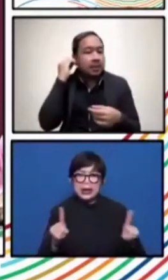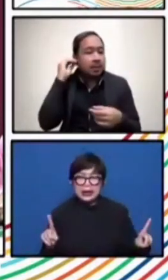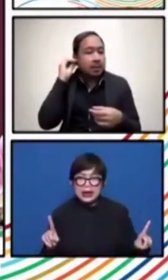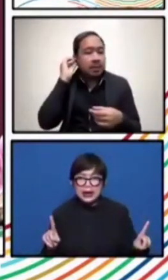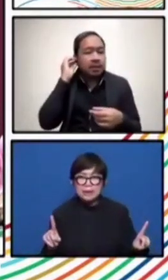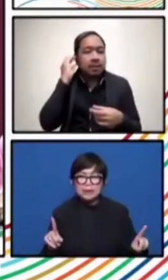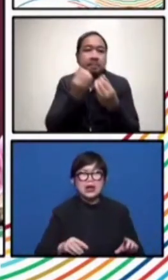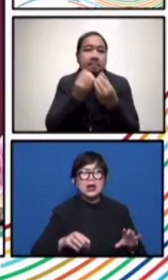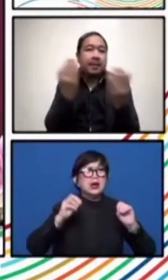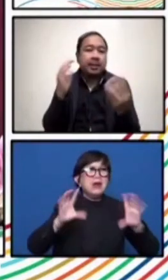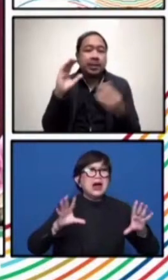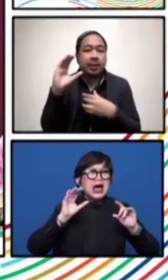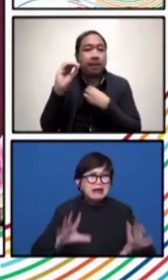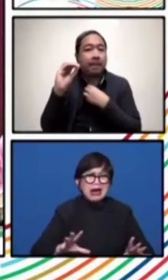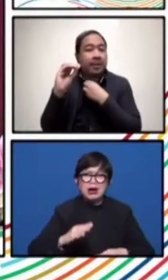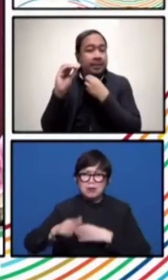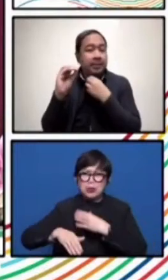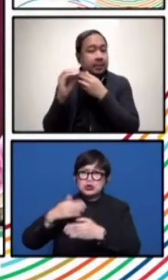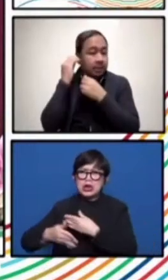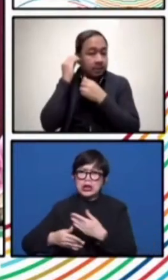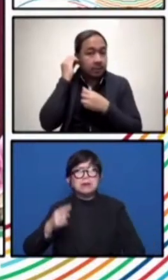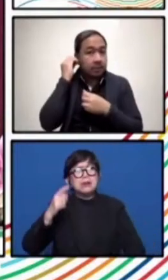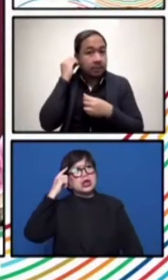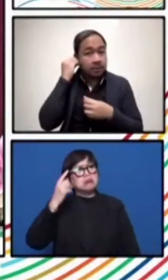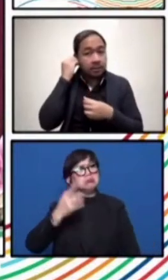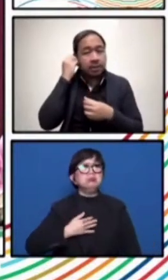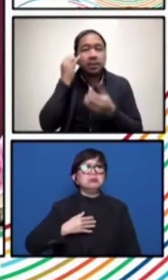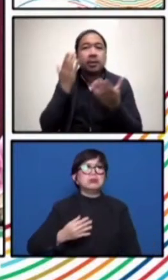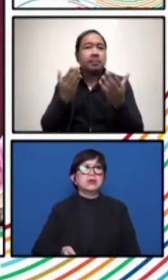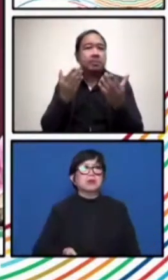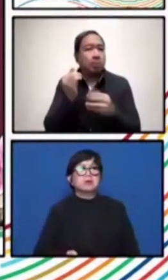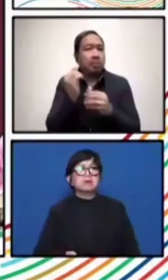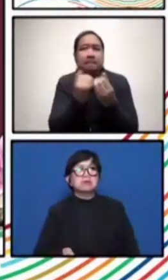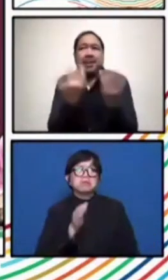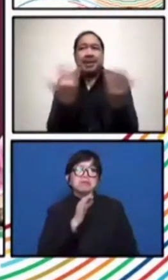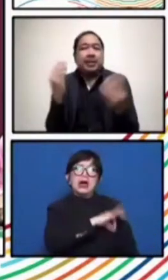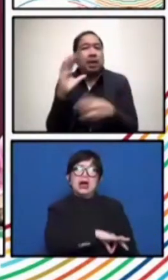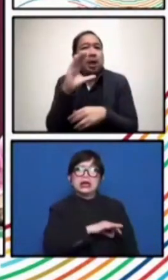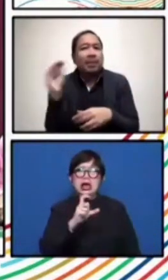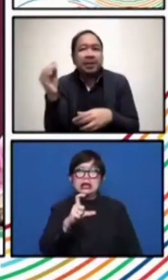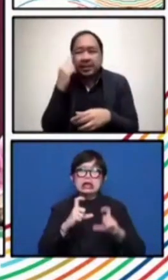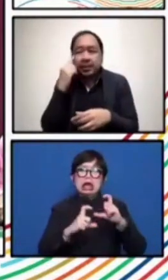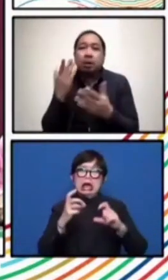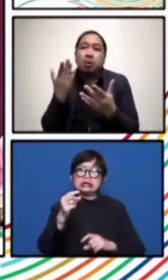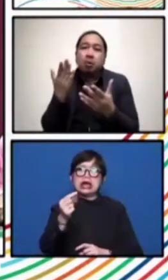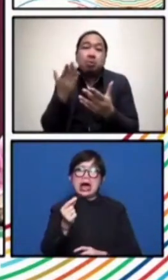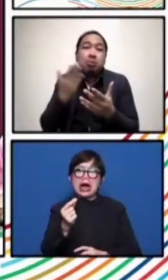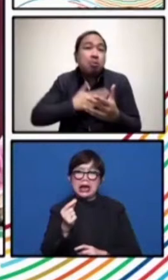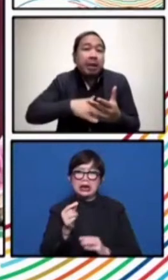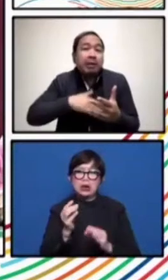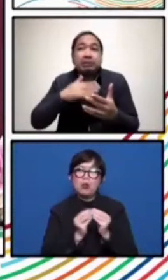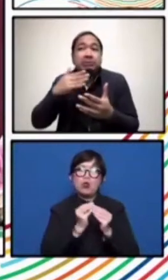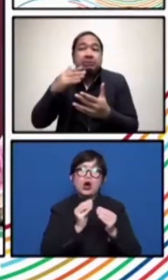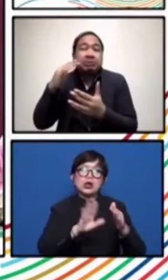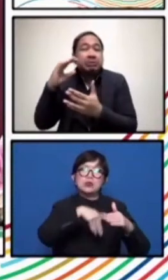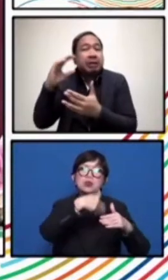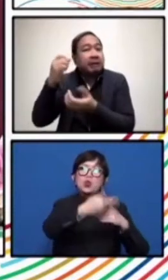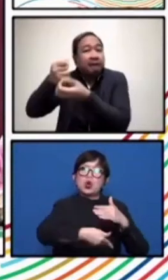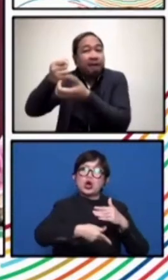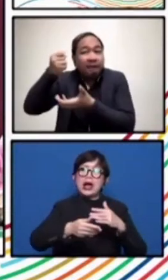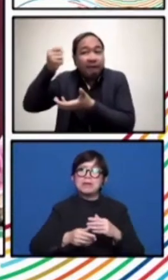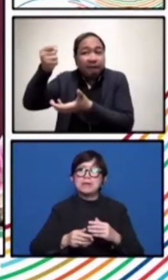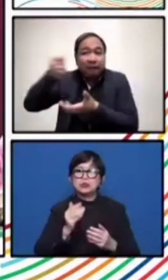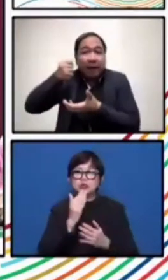CSR fund to be doing stuff around people with disability and my point is fair enough if you've got more people into the conversation